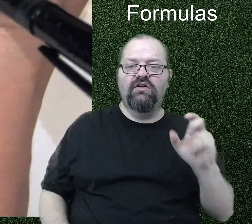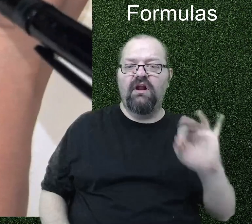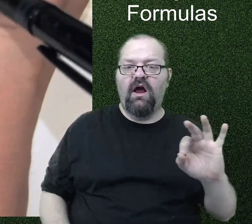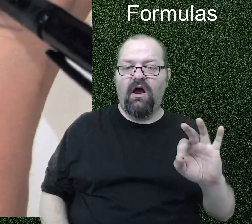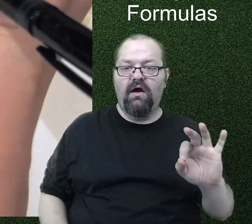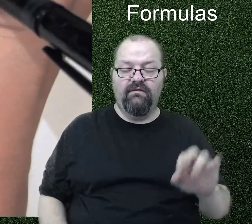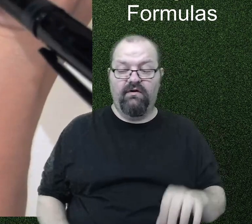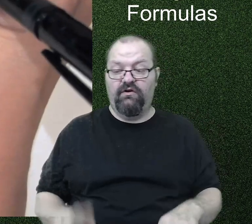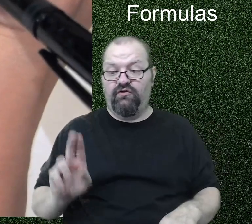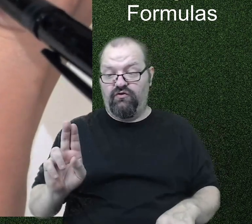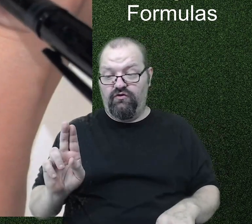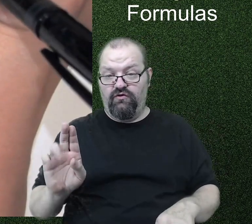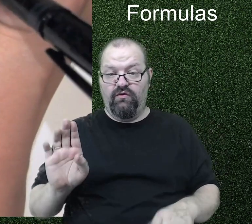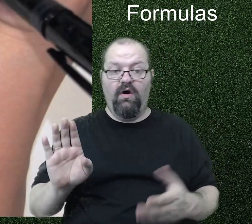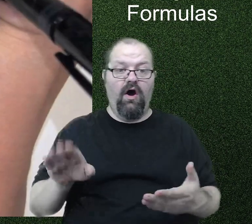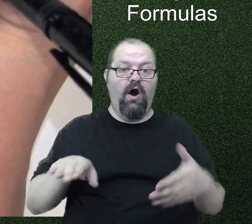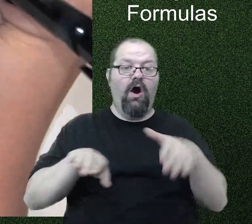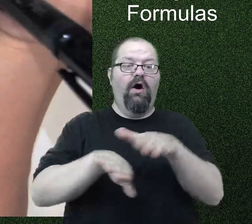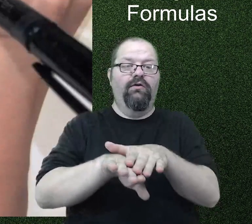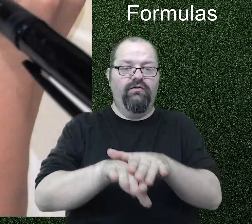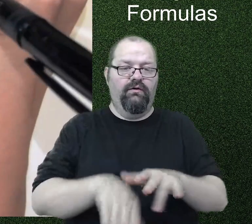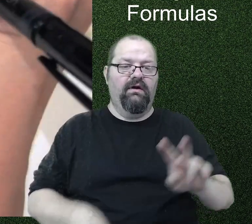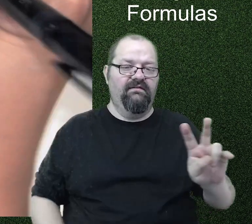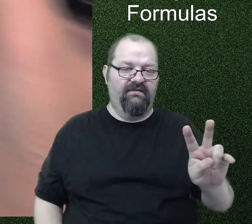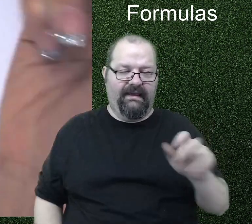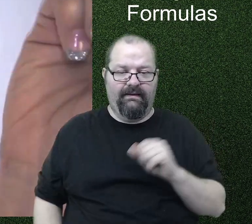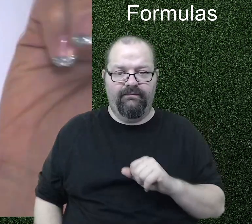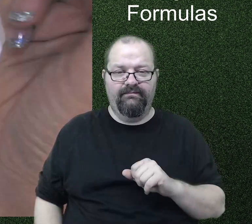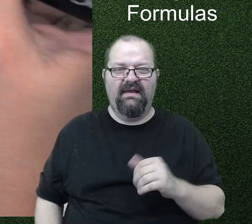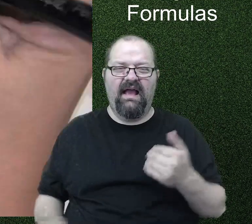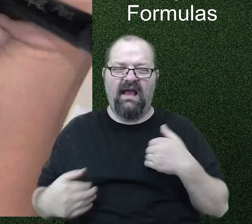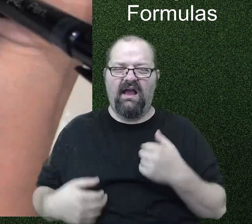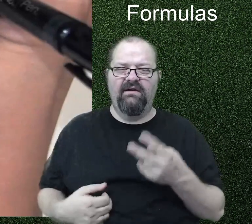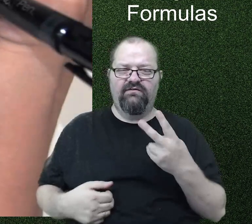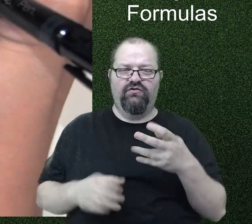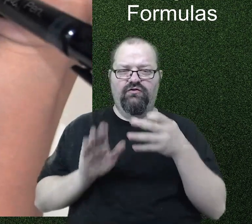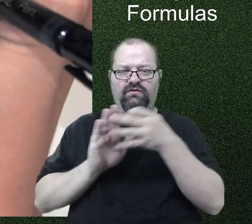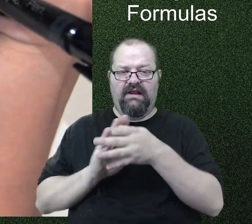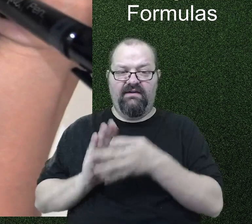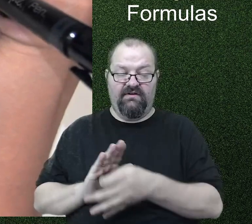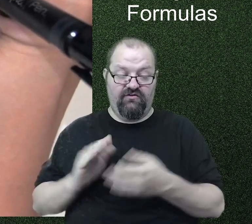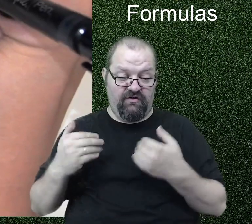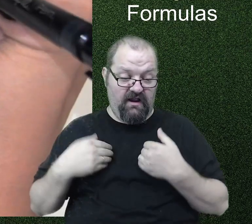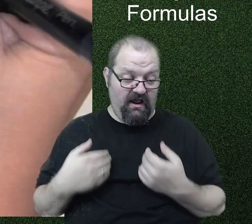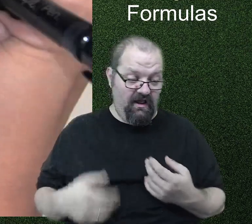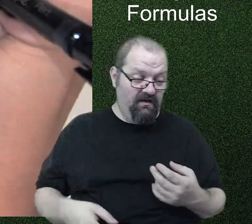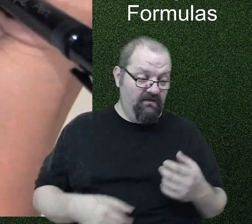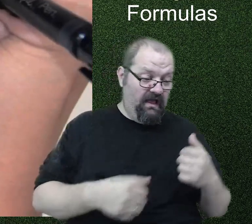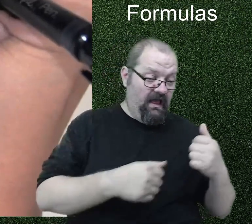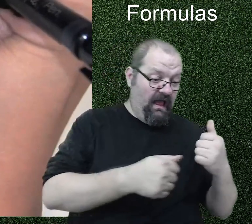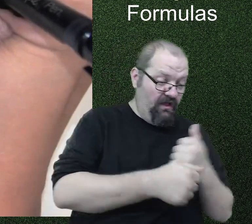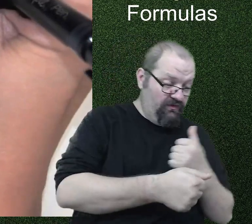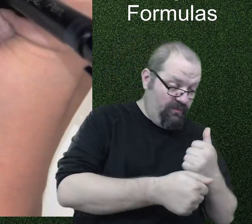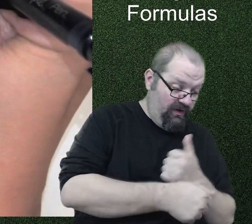To recall, we've got two definitions of the dot product. You've got the algebraic definition of the dot